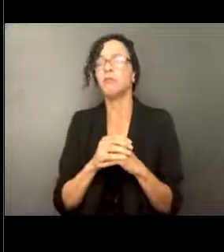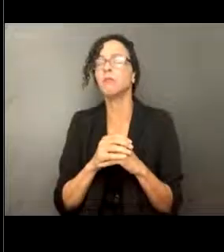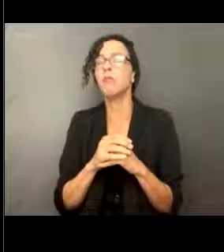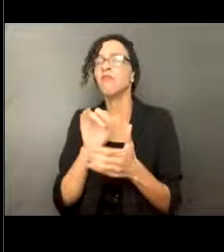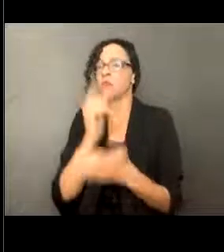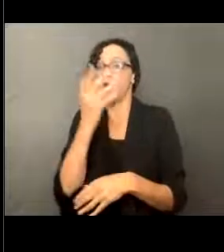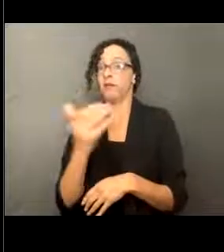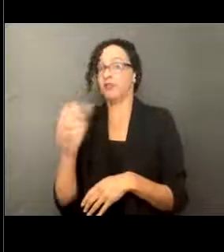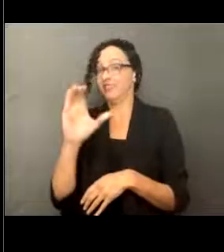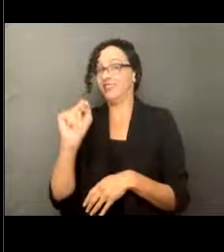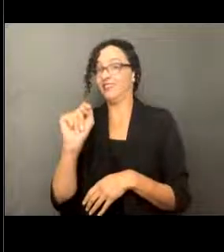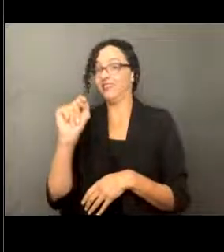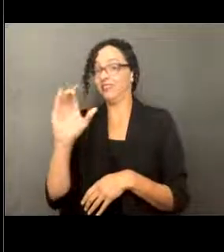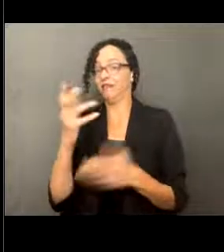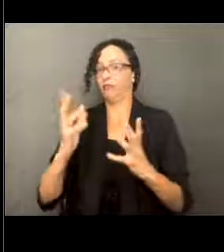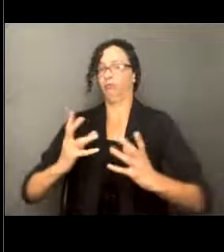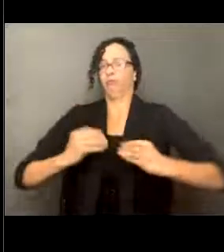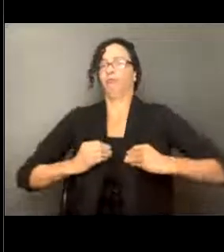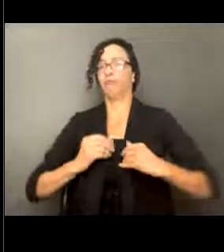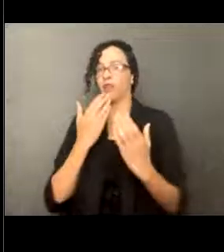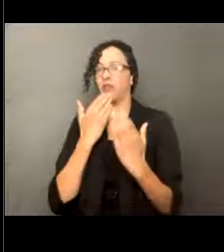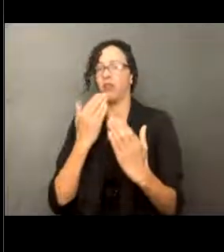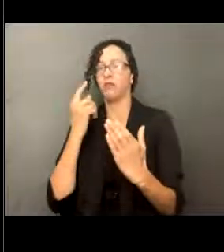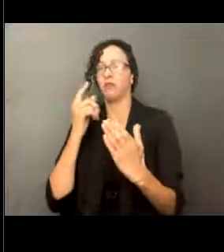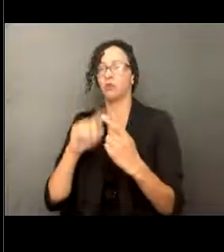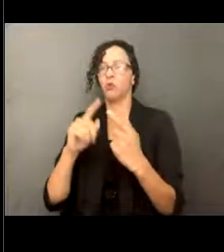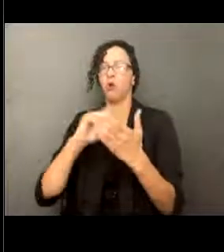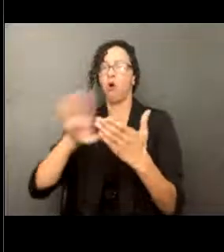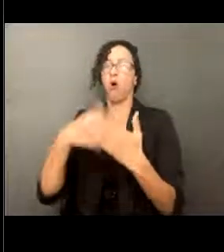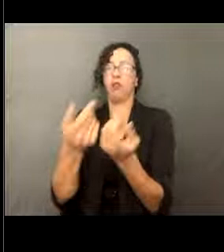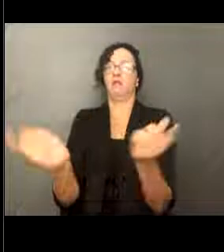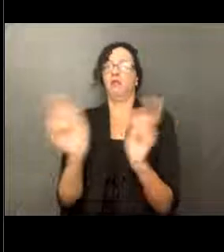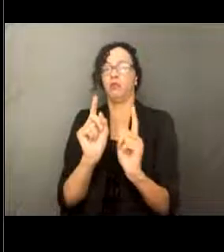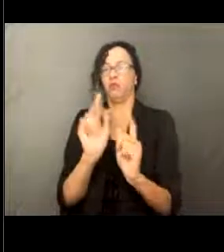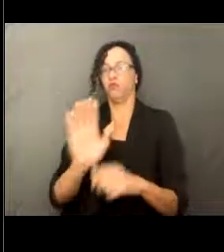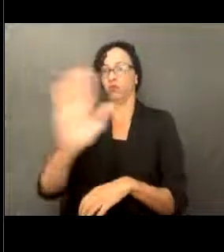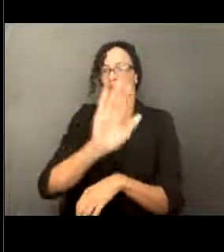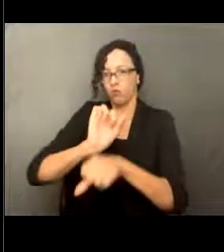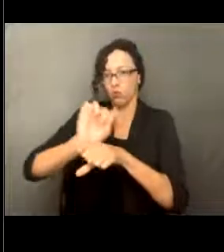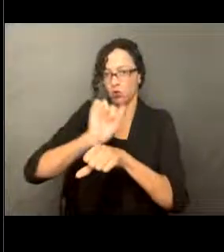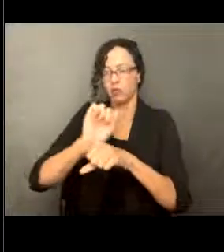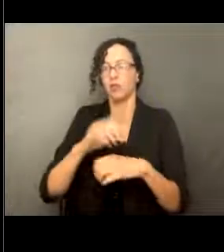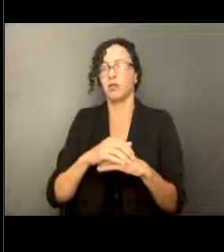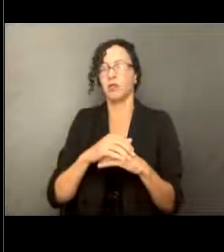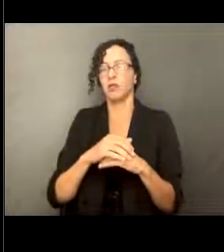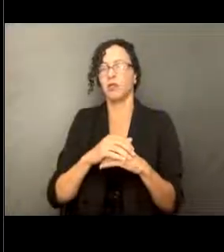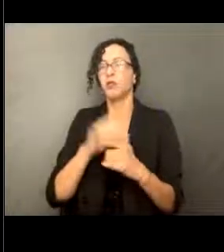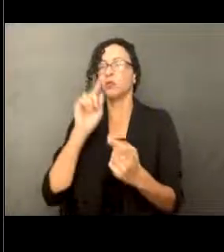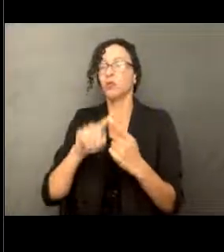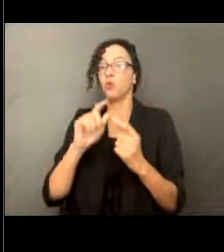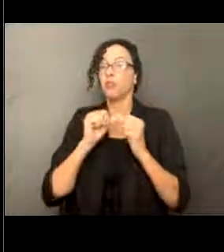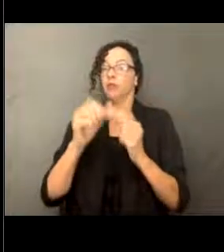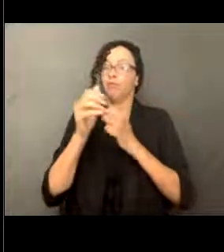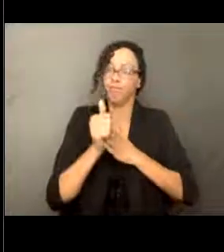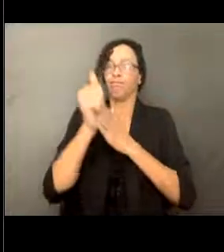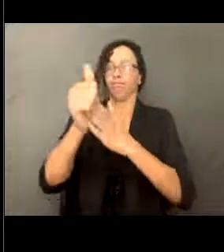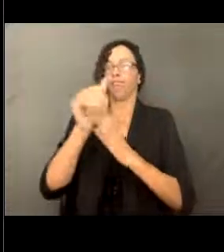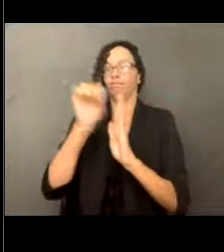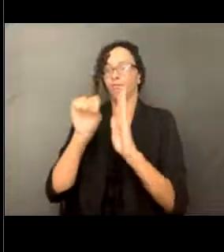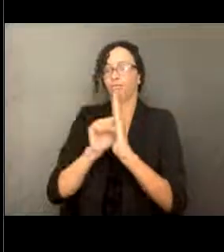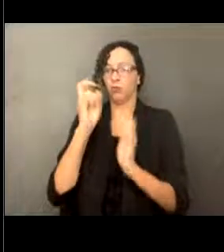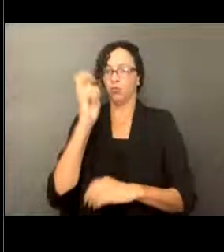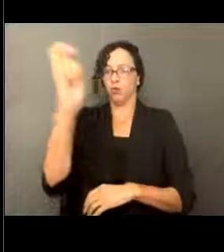all of you for your work to continue to lean the state's transportation system